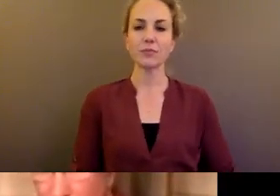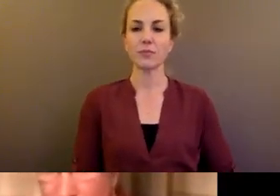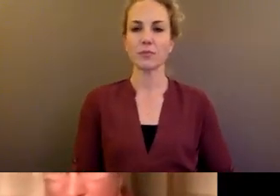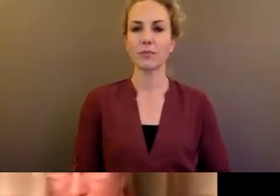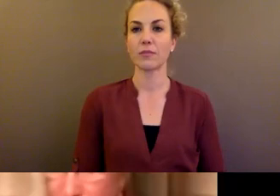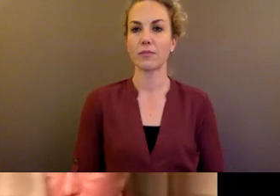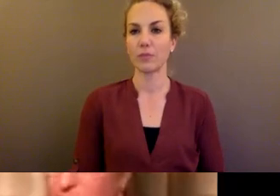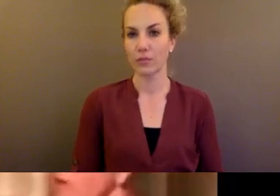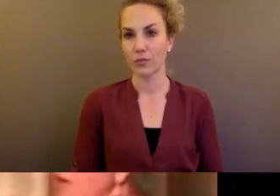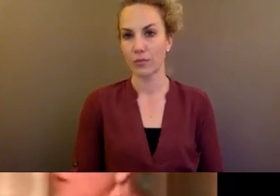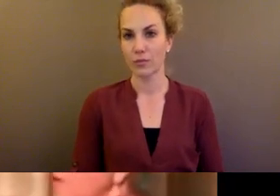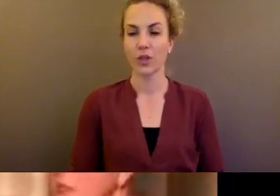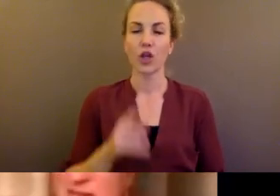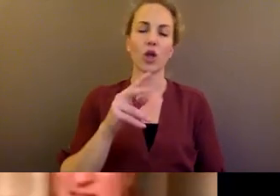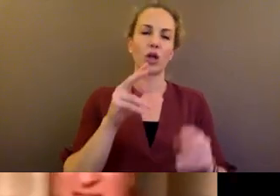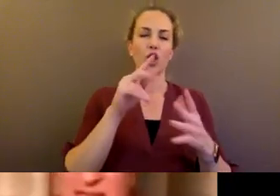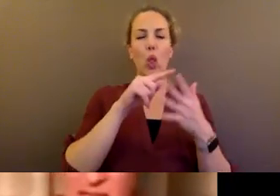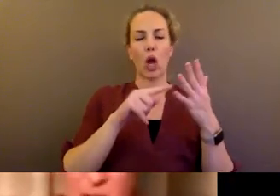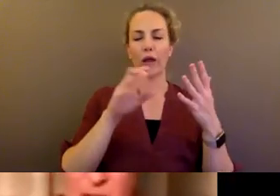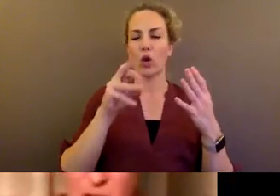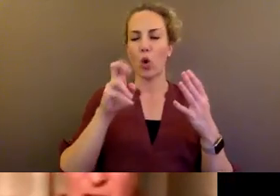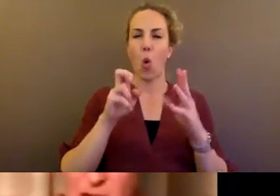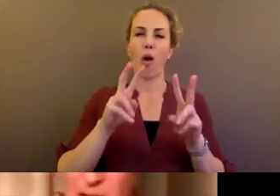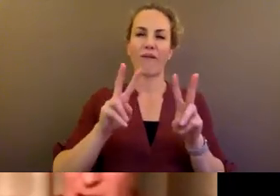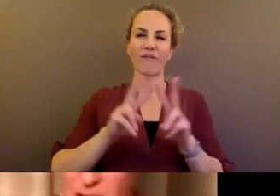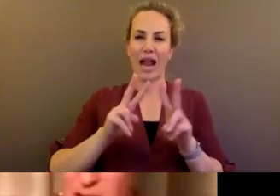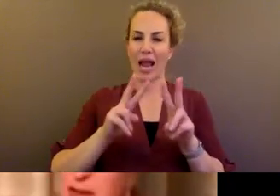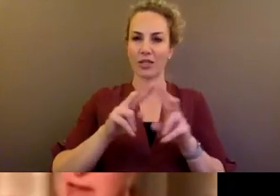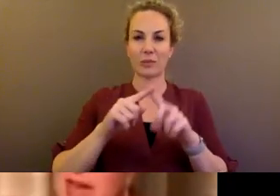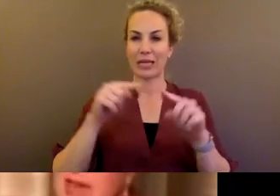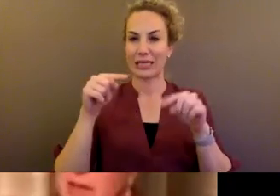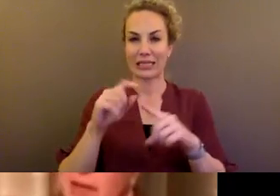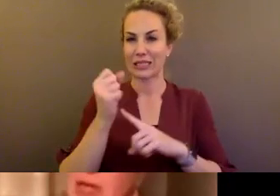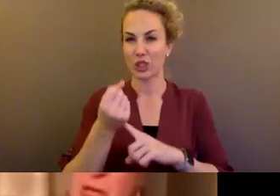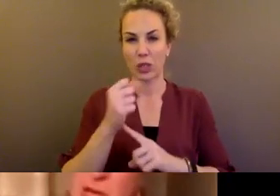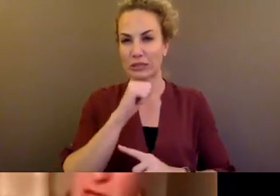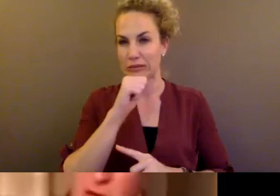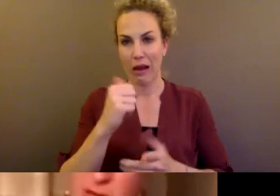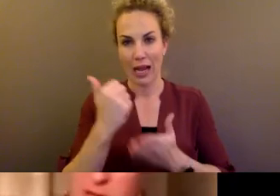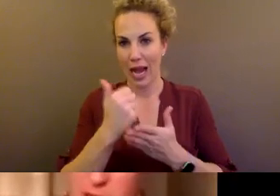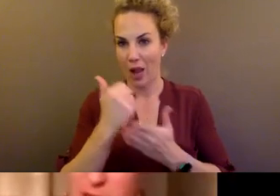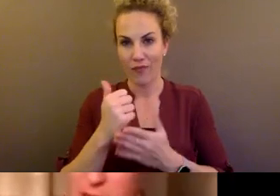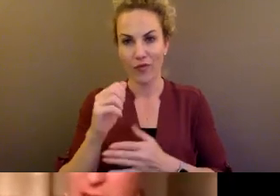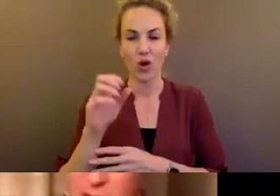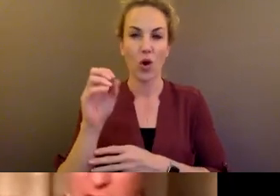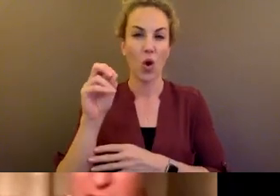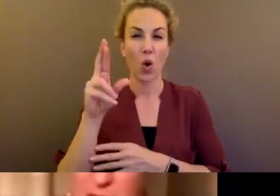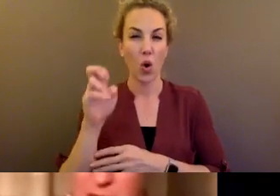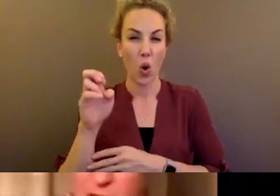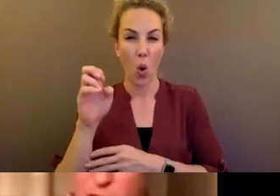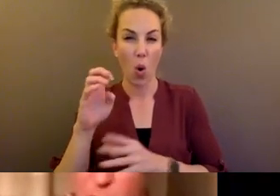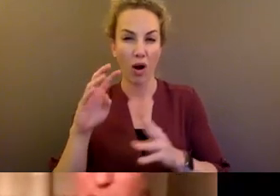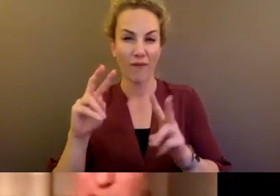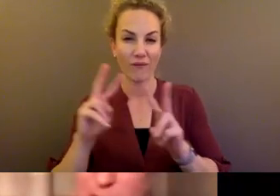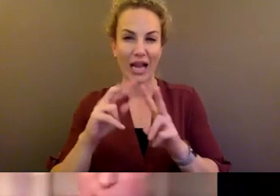So you look at the core values, and in this case, they really are not that helpful. The core values say